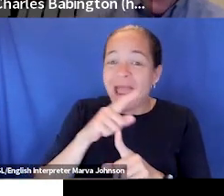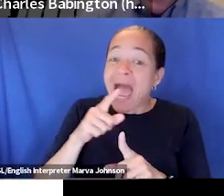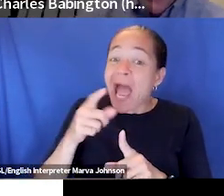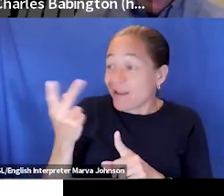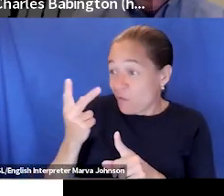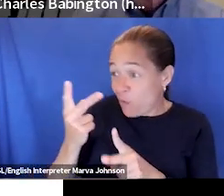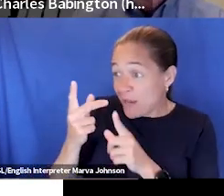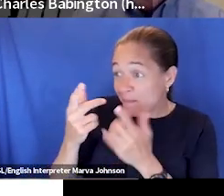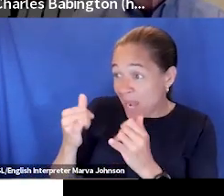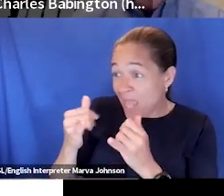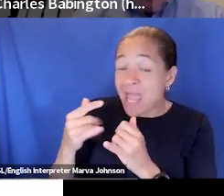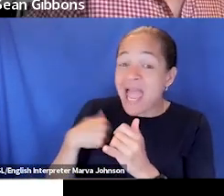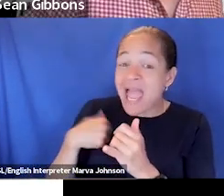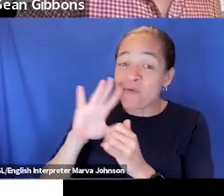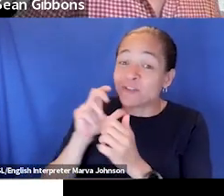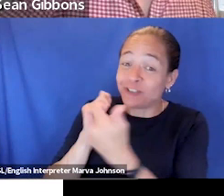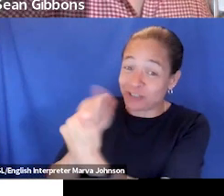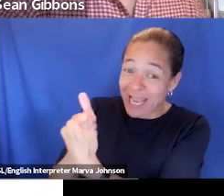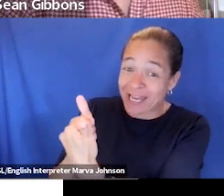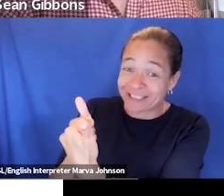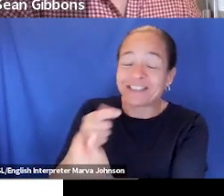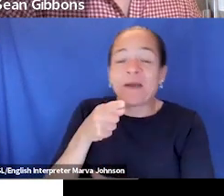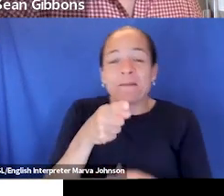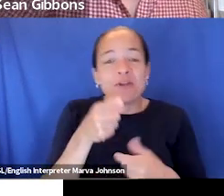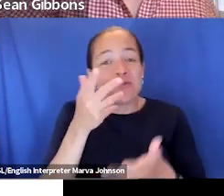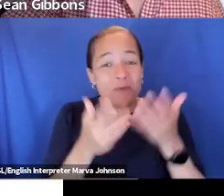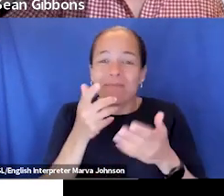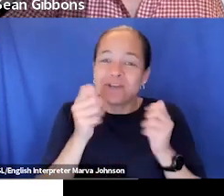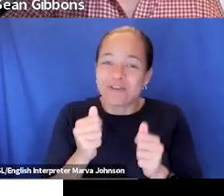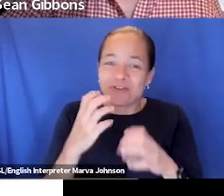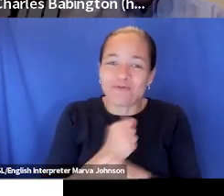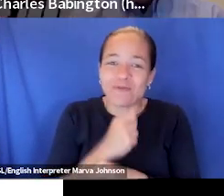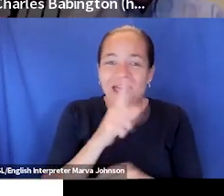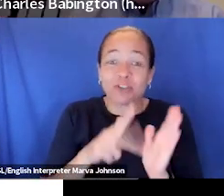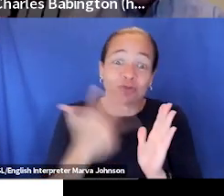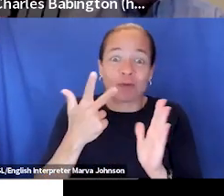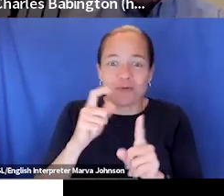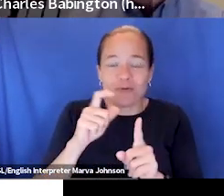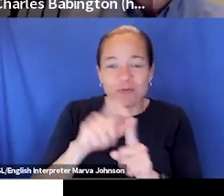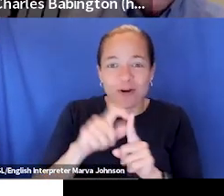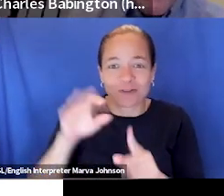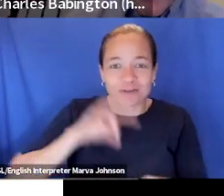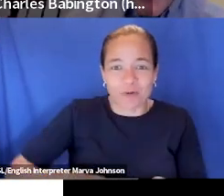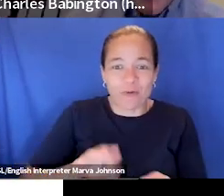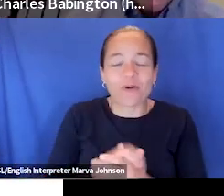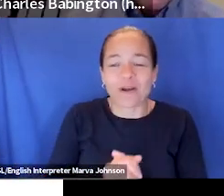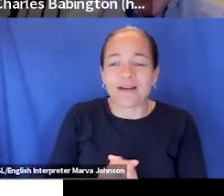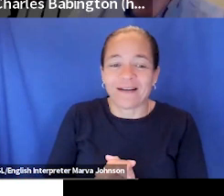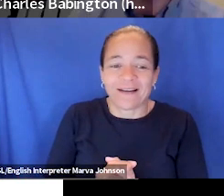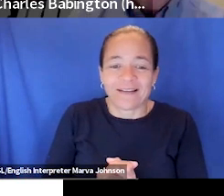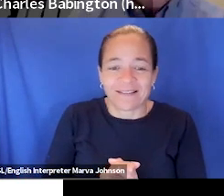Absolutely. But you could win the game with that word potentially. Let's have triple word score all over it. Unfortunately, differentiation. That'd be a great Scrabble word.